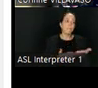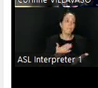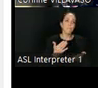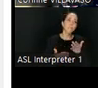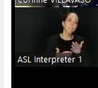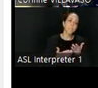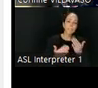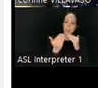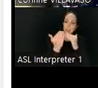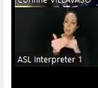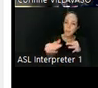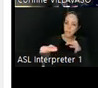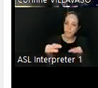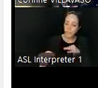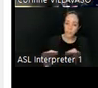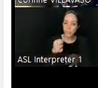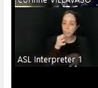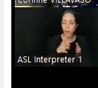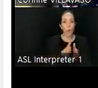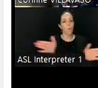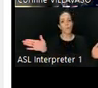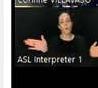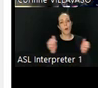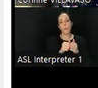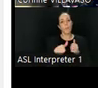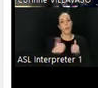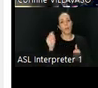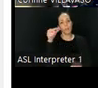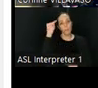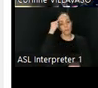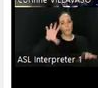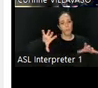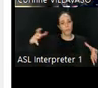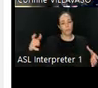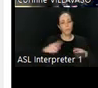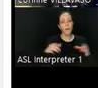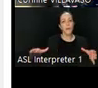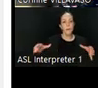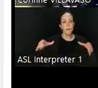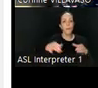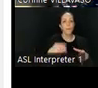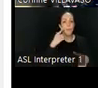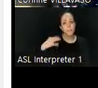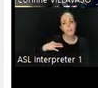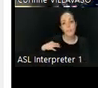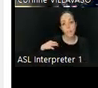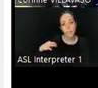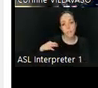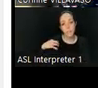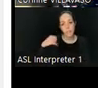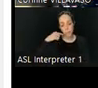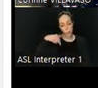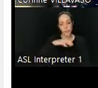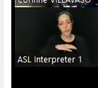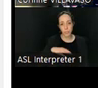that's a good thing, and maybe that's a bad thing, but it may be something that the commission wants to assess. Just a flag. It